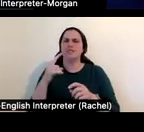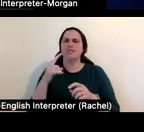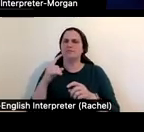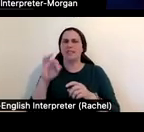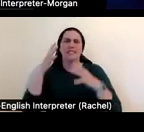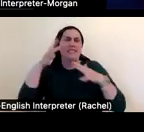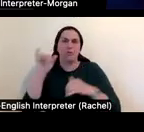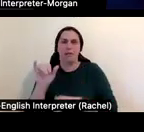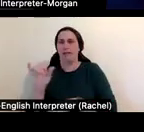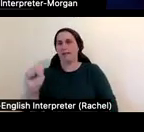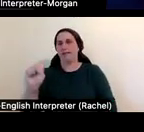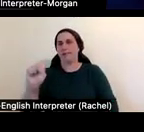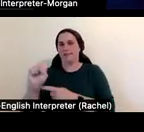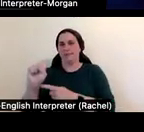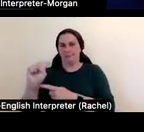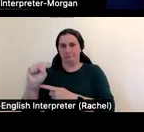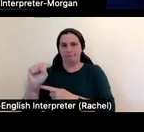it's an S.